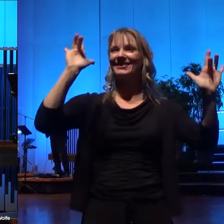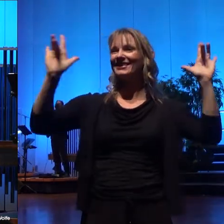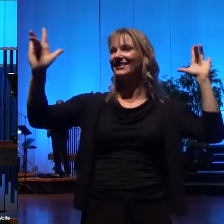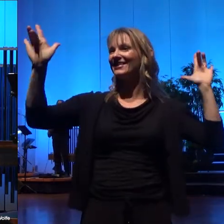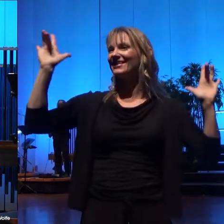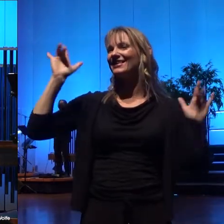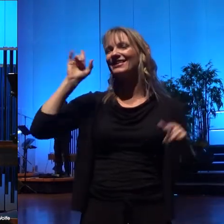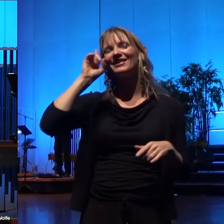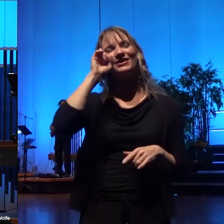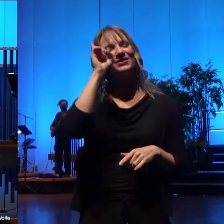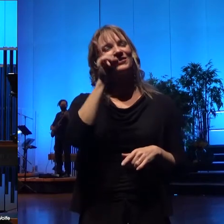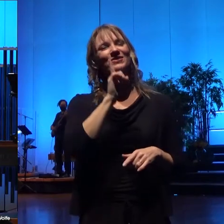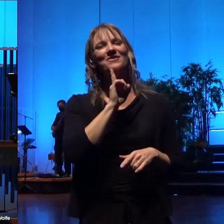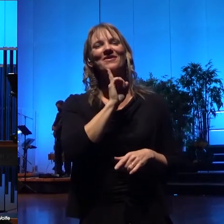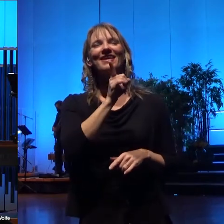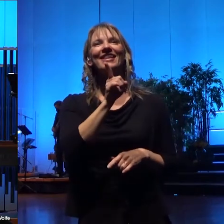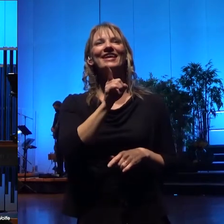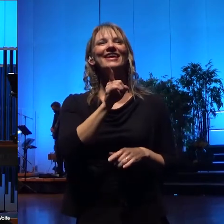face.